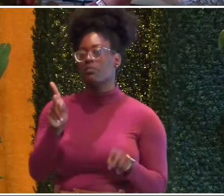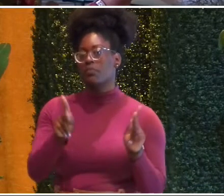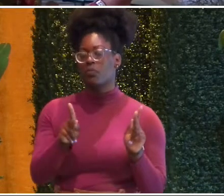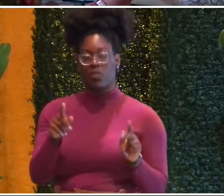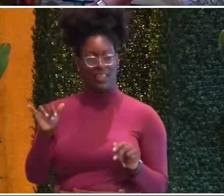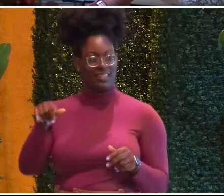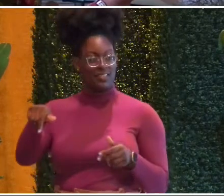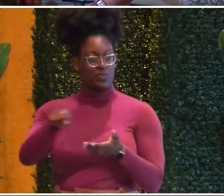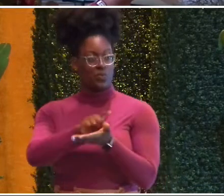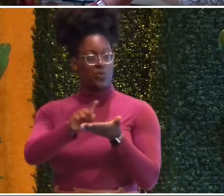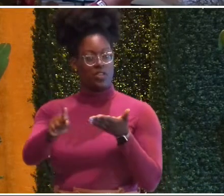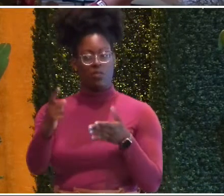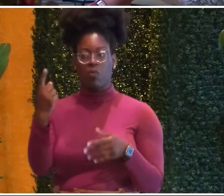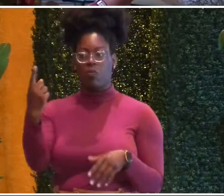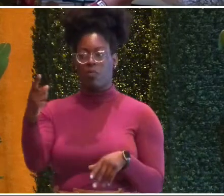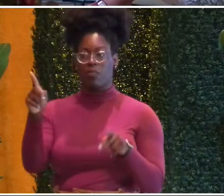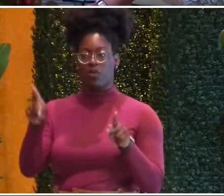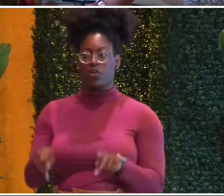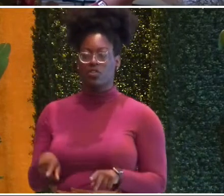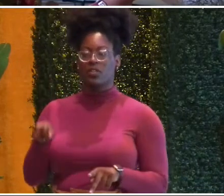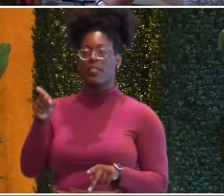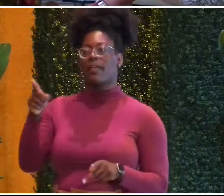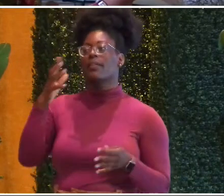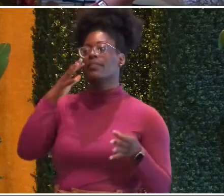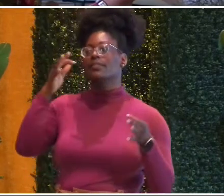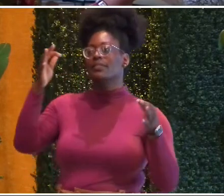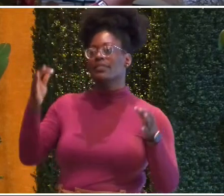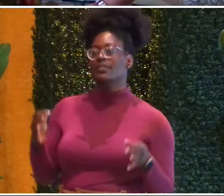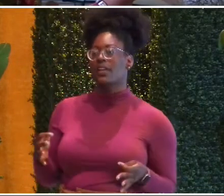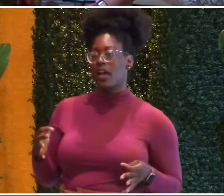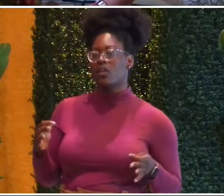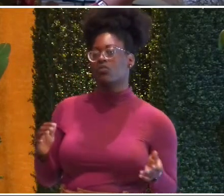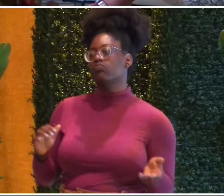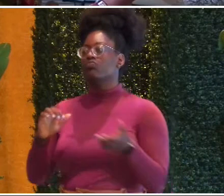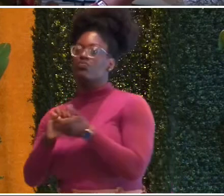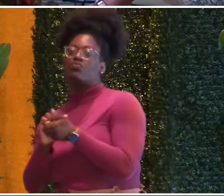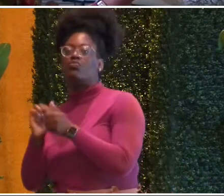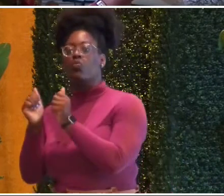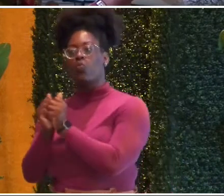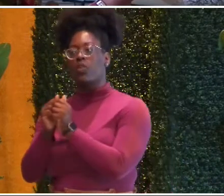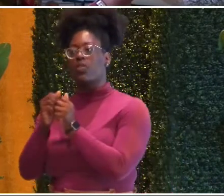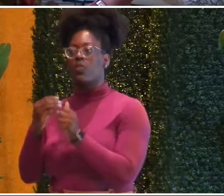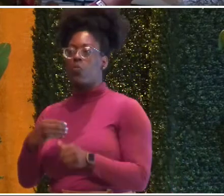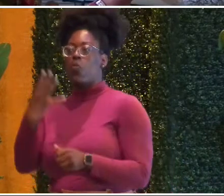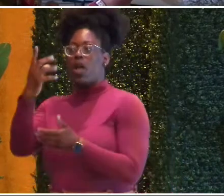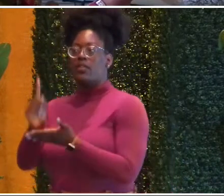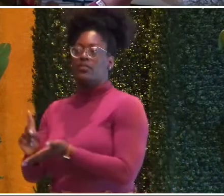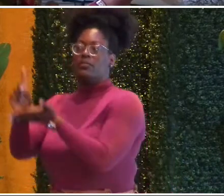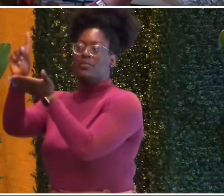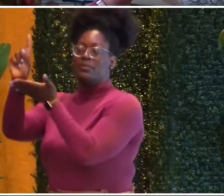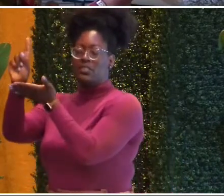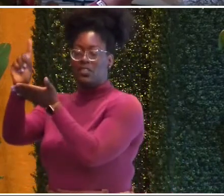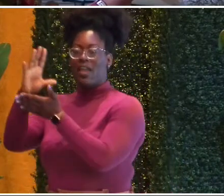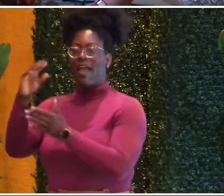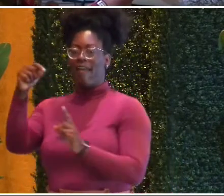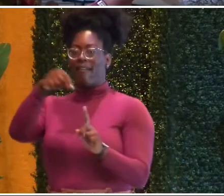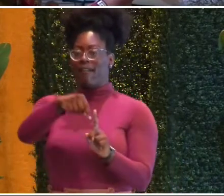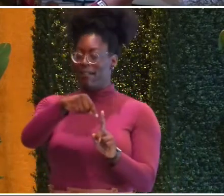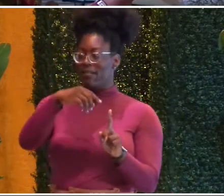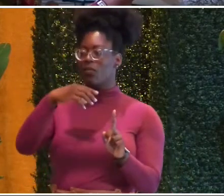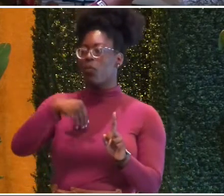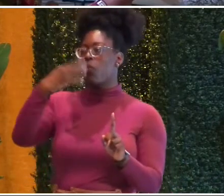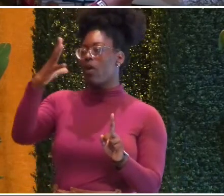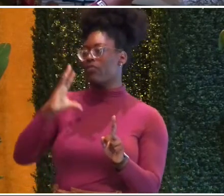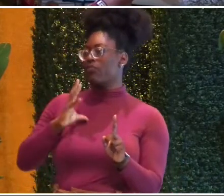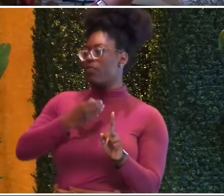to white supremacy only to realize as a young white trans woman that, oh wait, white supremacy will kill me too,